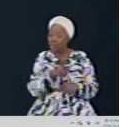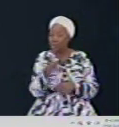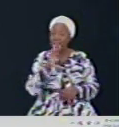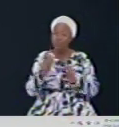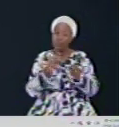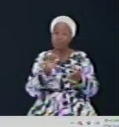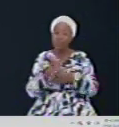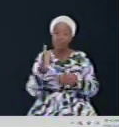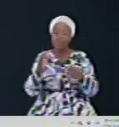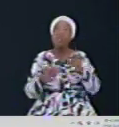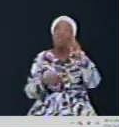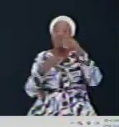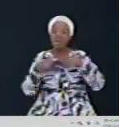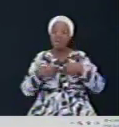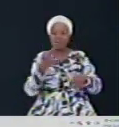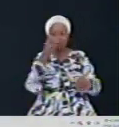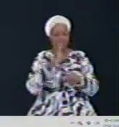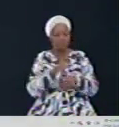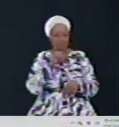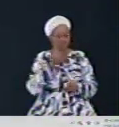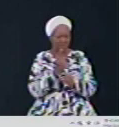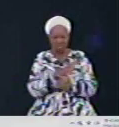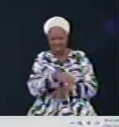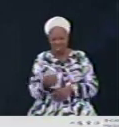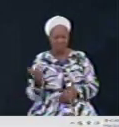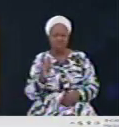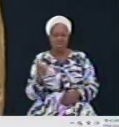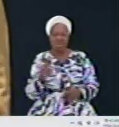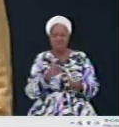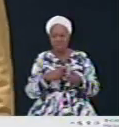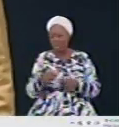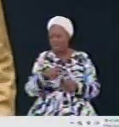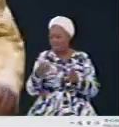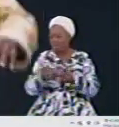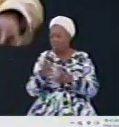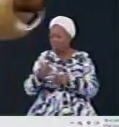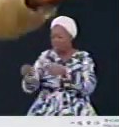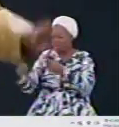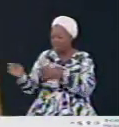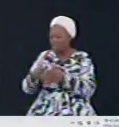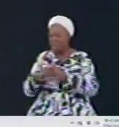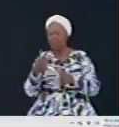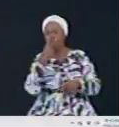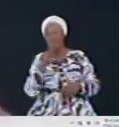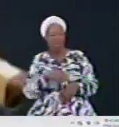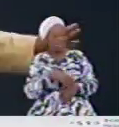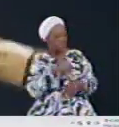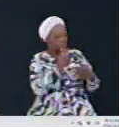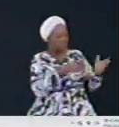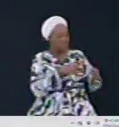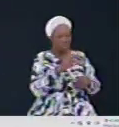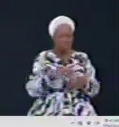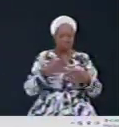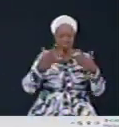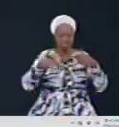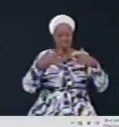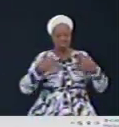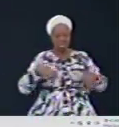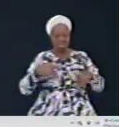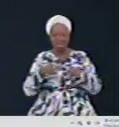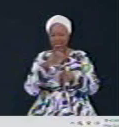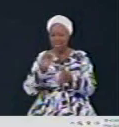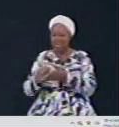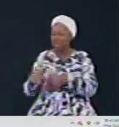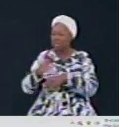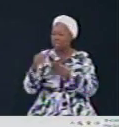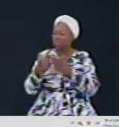that he has promised. It's not just every Deacon Harry. This one is, you know, doing his smoking, that one is doing their drinking, that one is doing their stealing, that one is